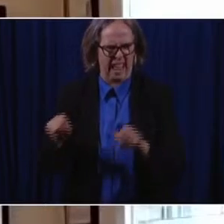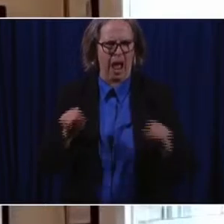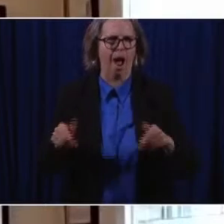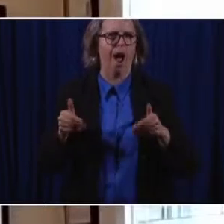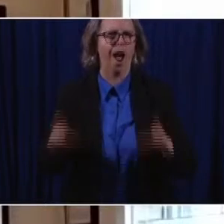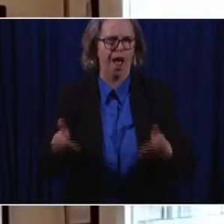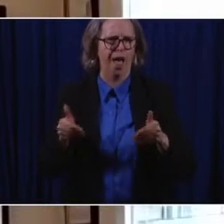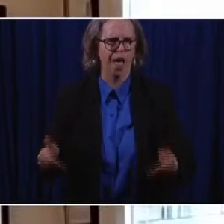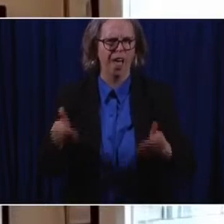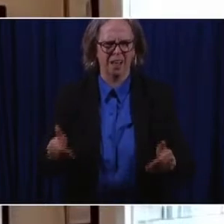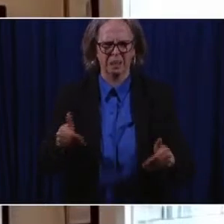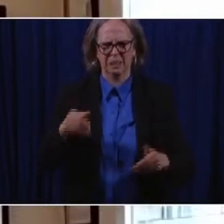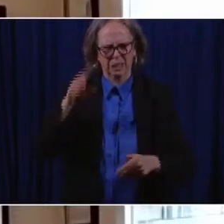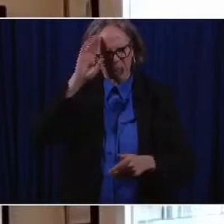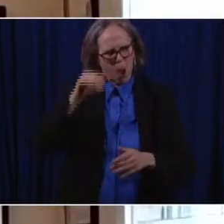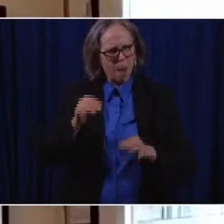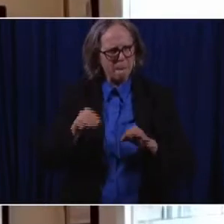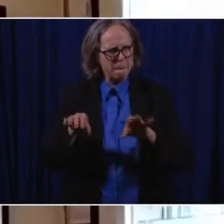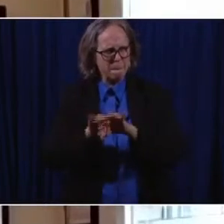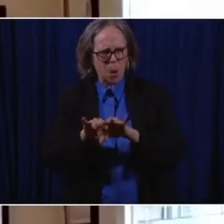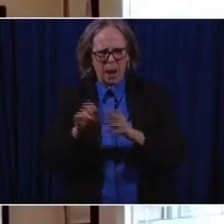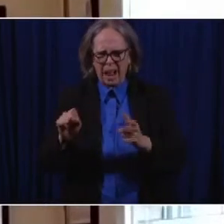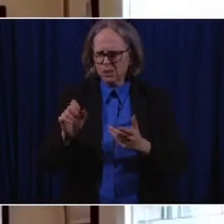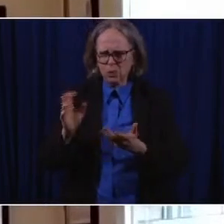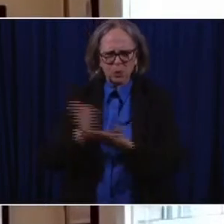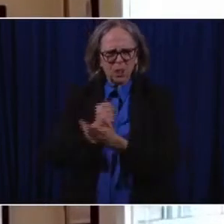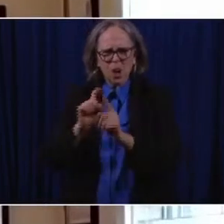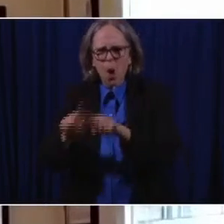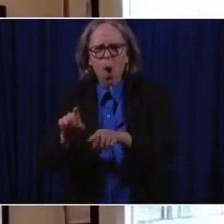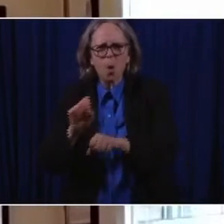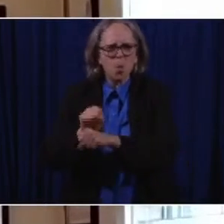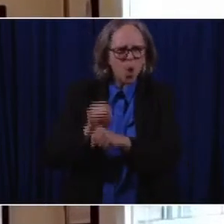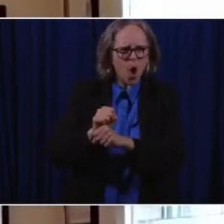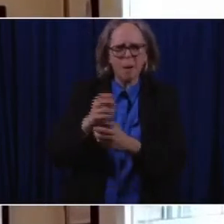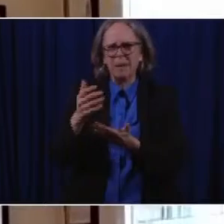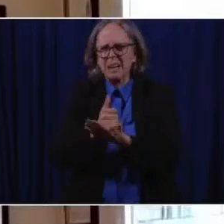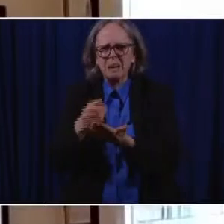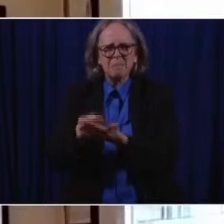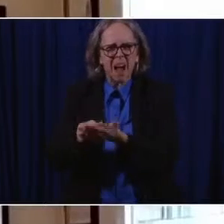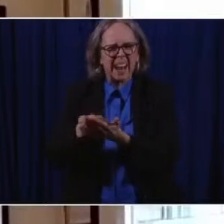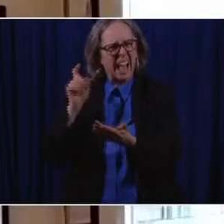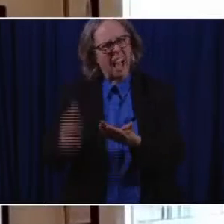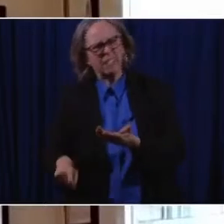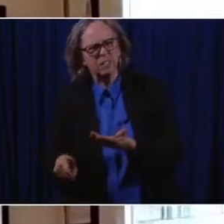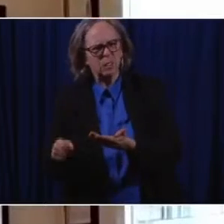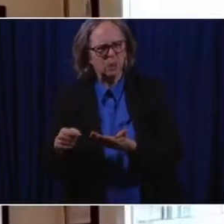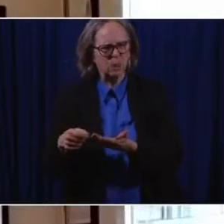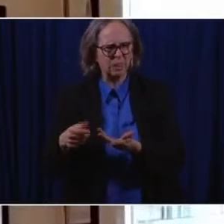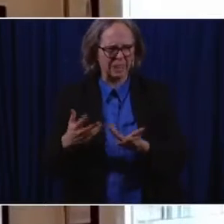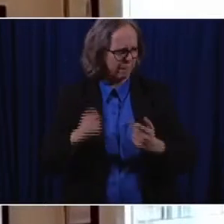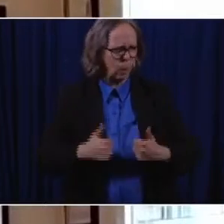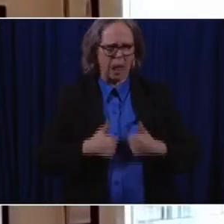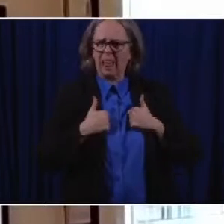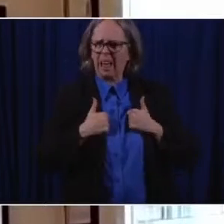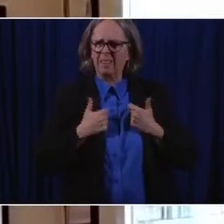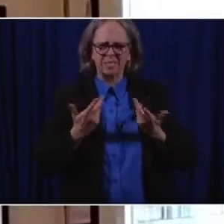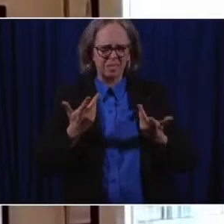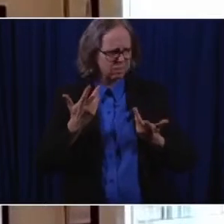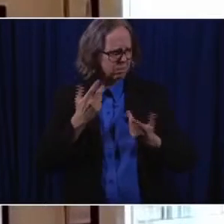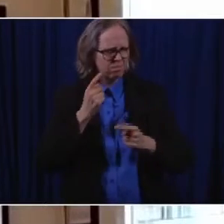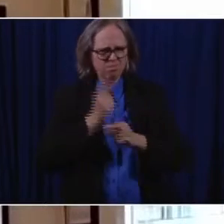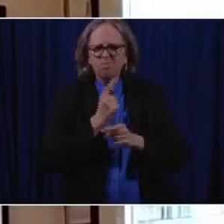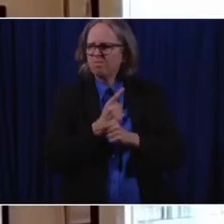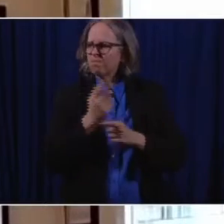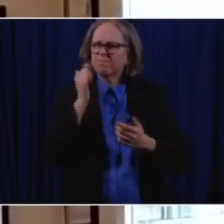work, how important it is to be able to live our lives. But during this time, we really have to put